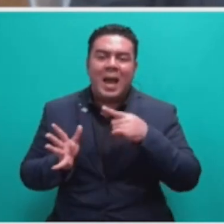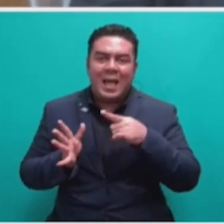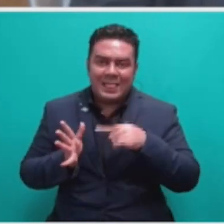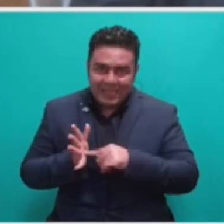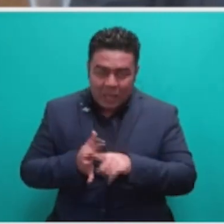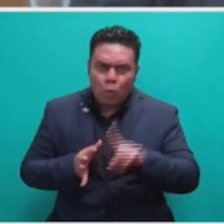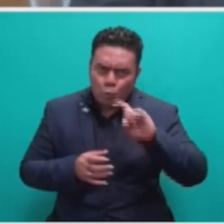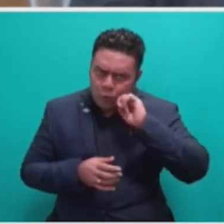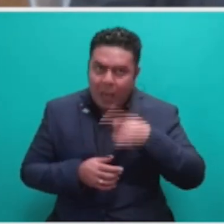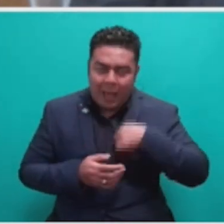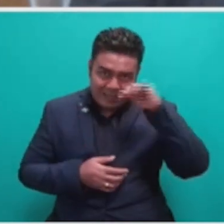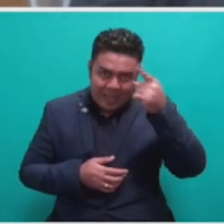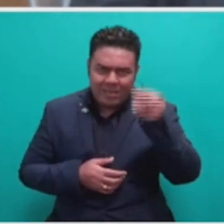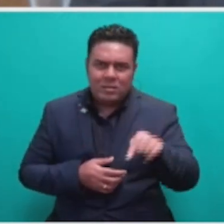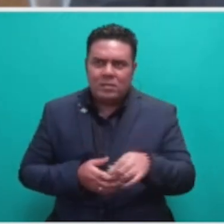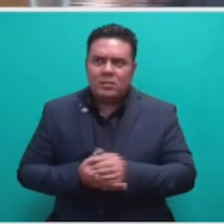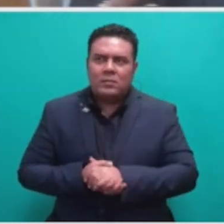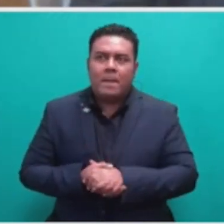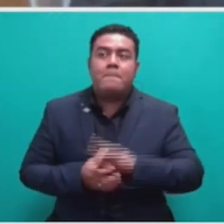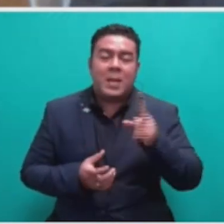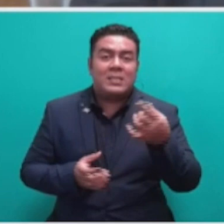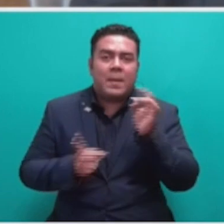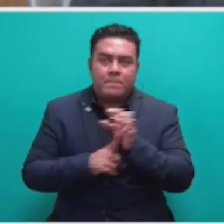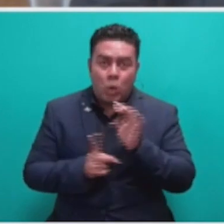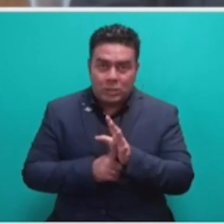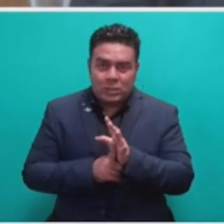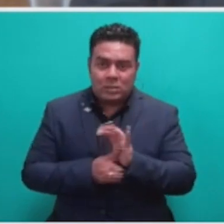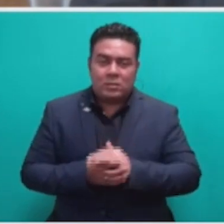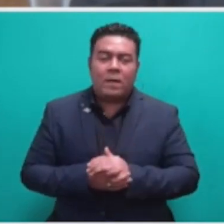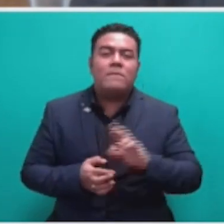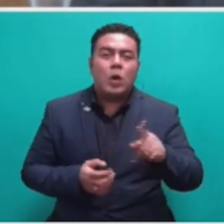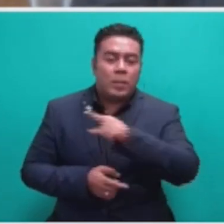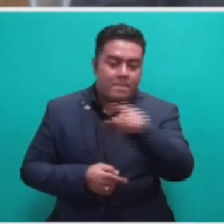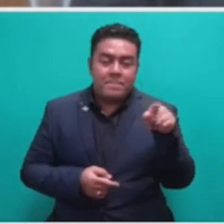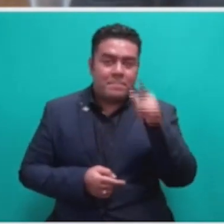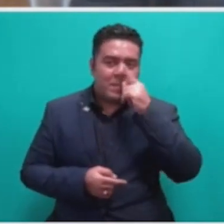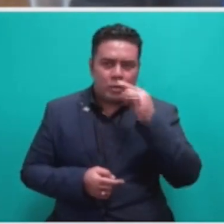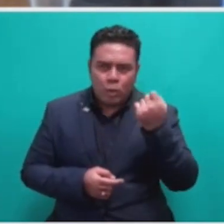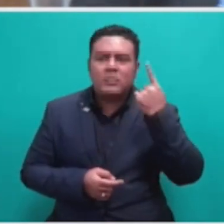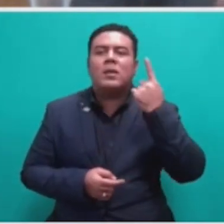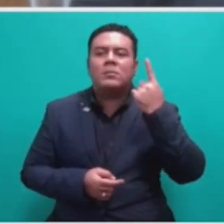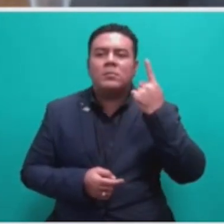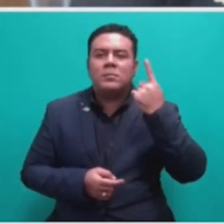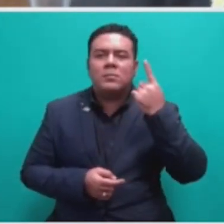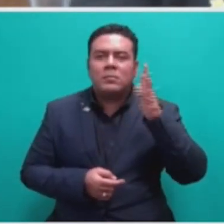a bit like Economics 101, but it's important for the people to understand this